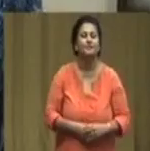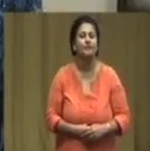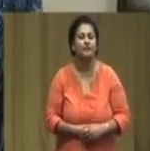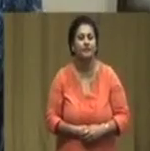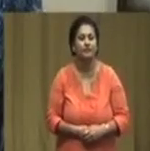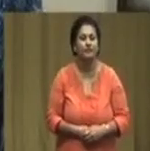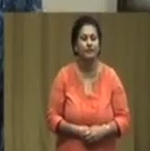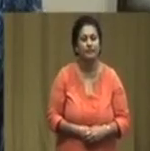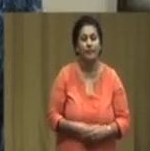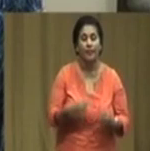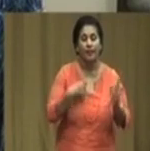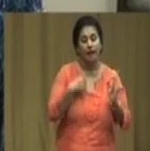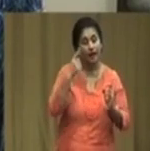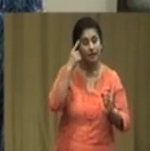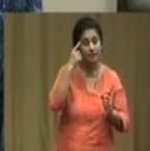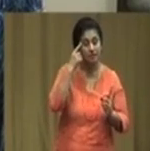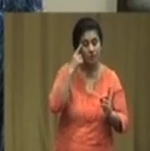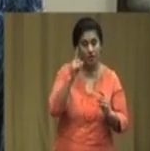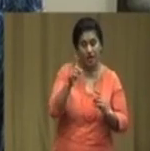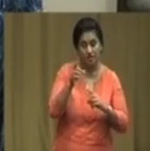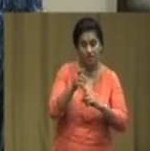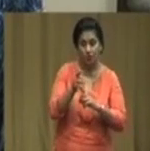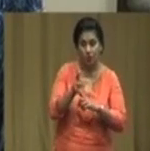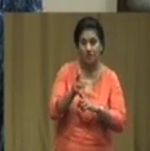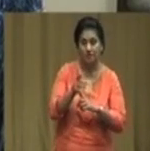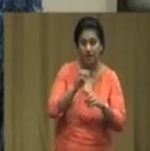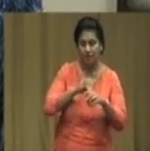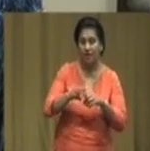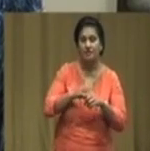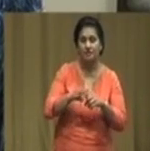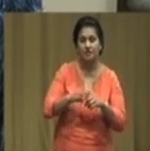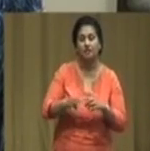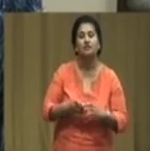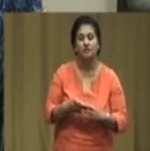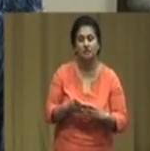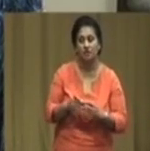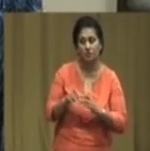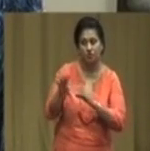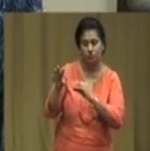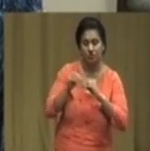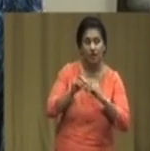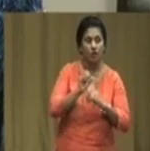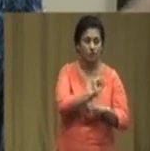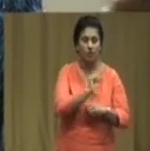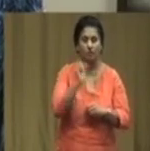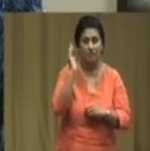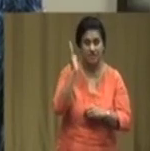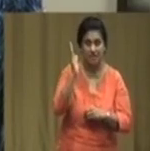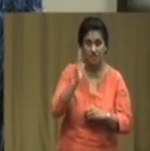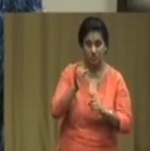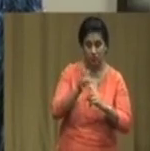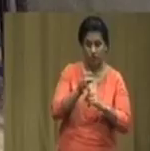I think one of the key aspects, or I took two key messages out of your presentation that were important for